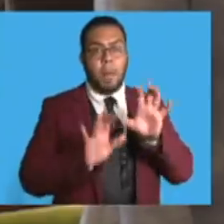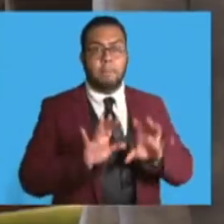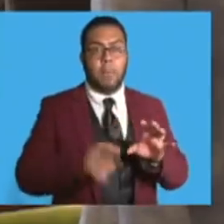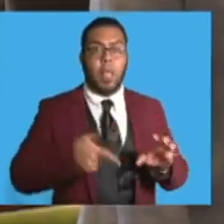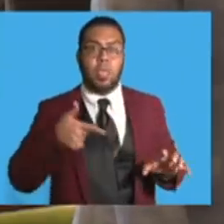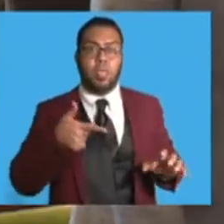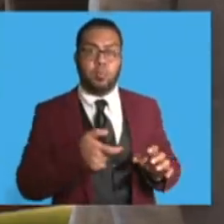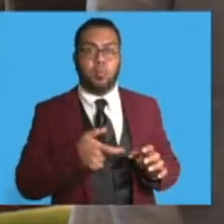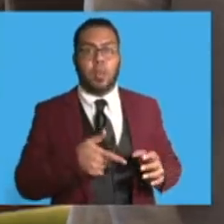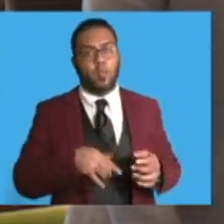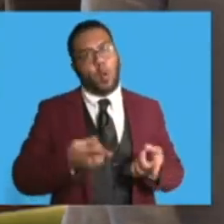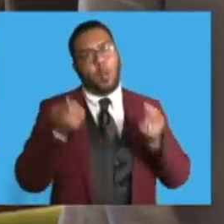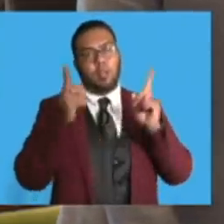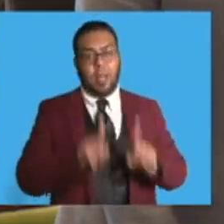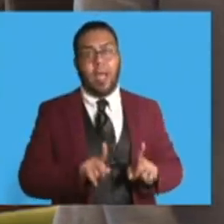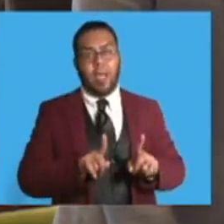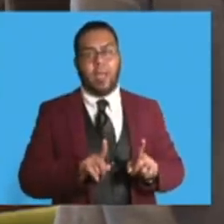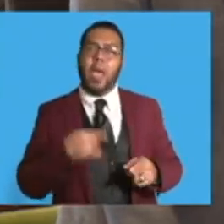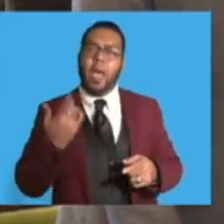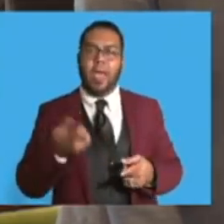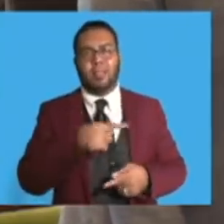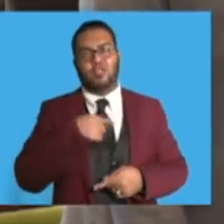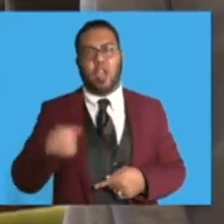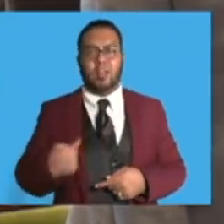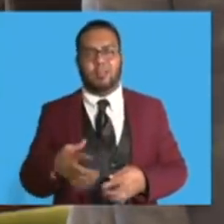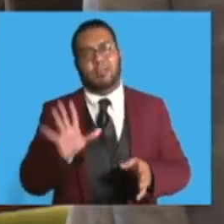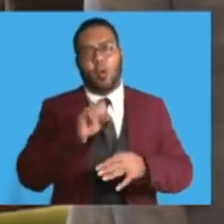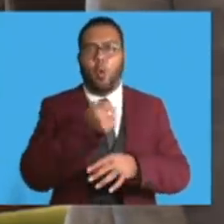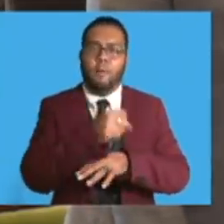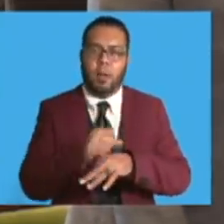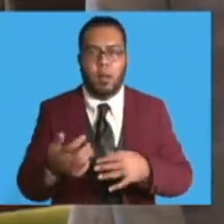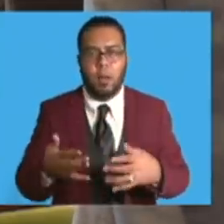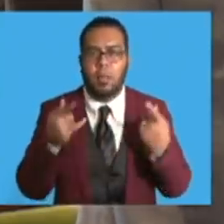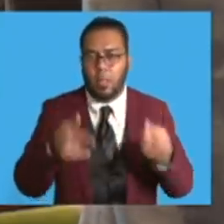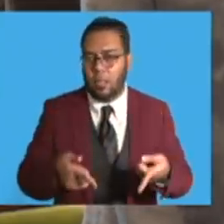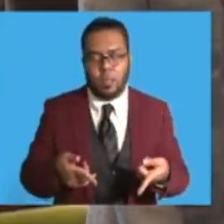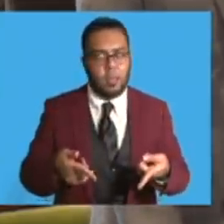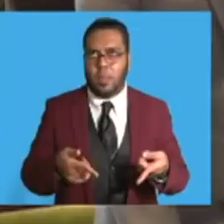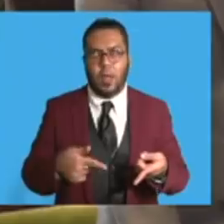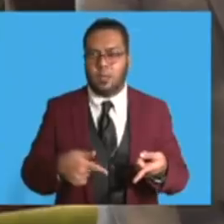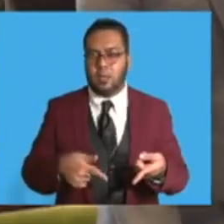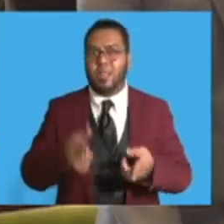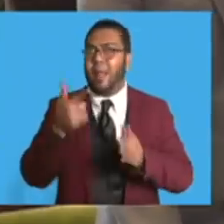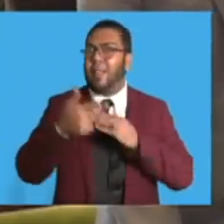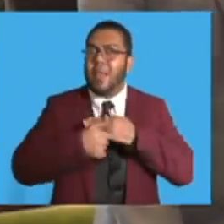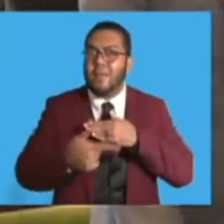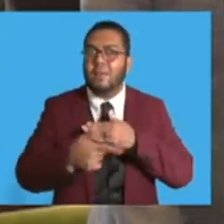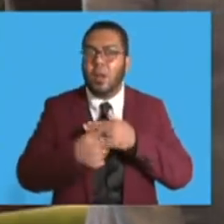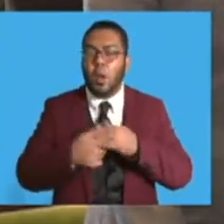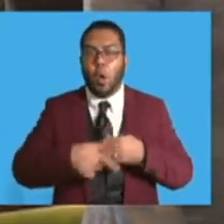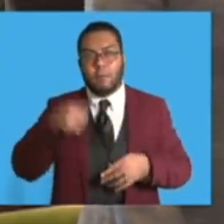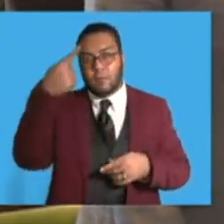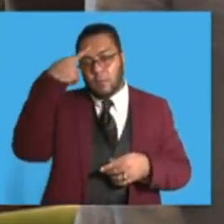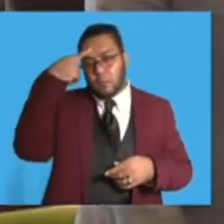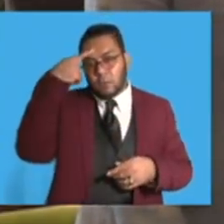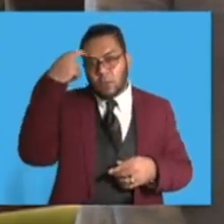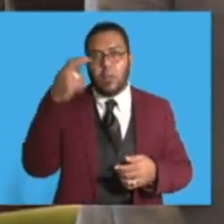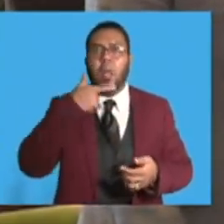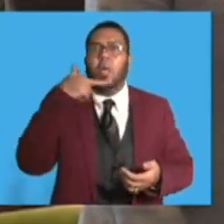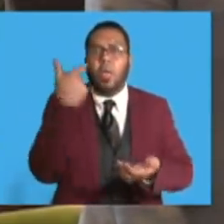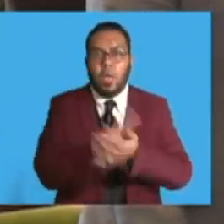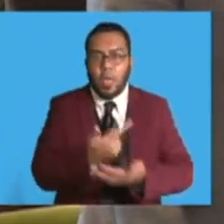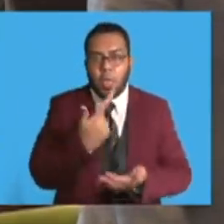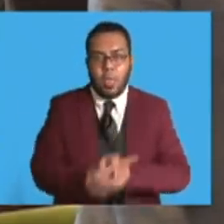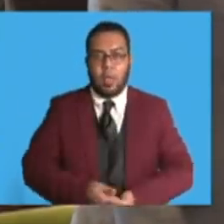die and the Chinese would take over. This is the level of subterfuge of lie, of